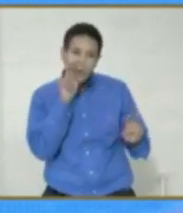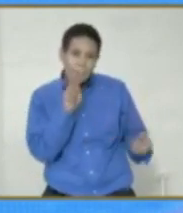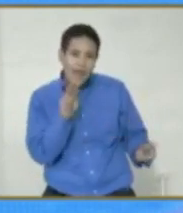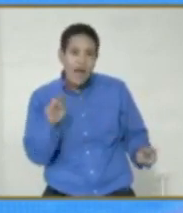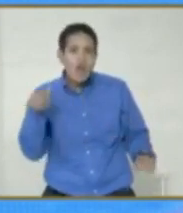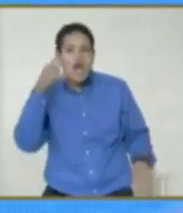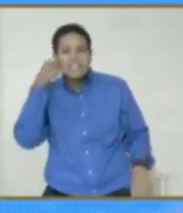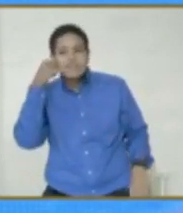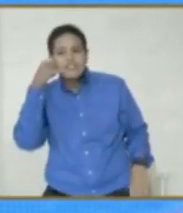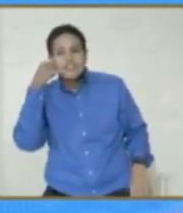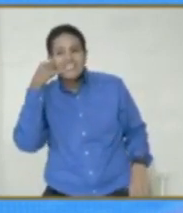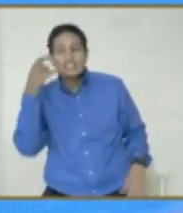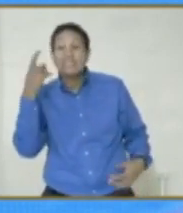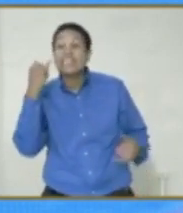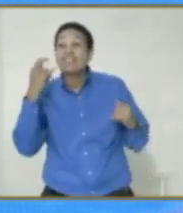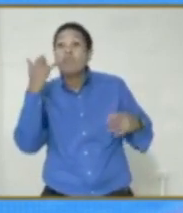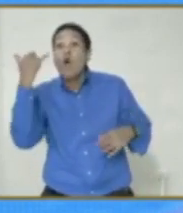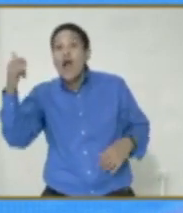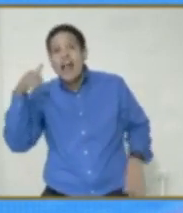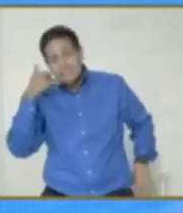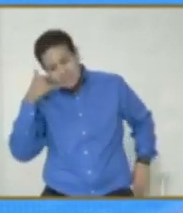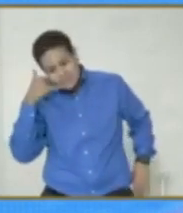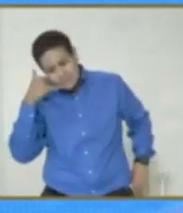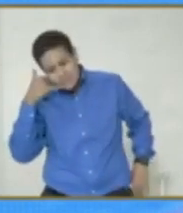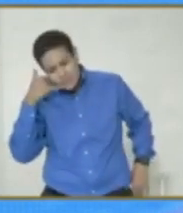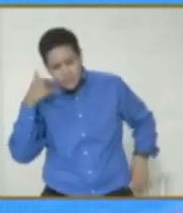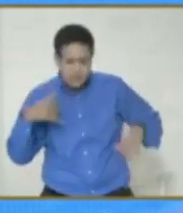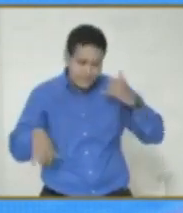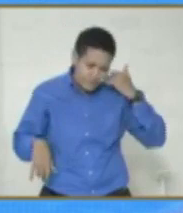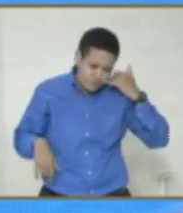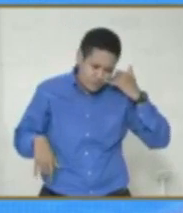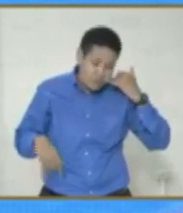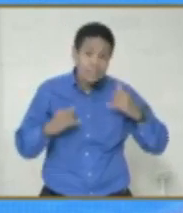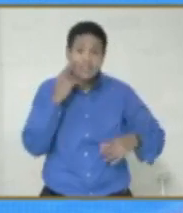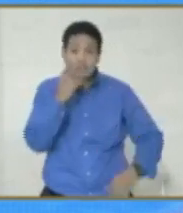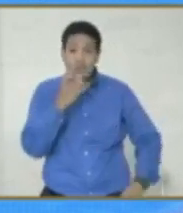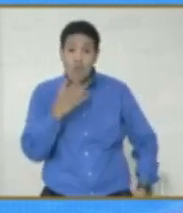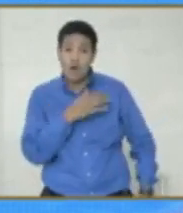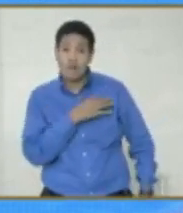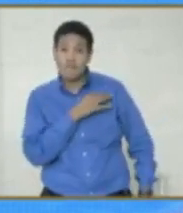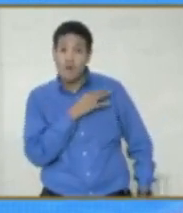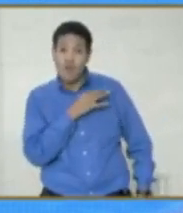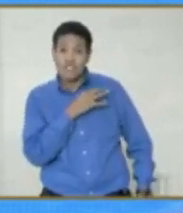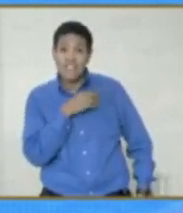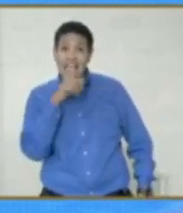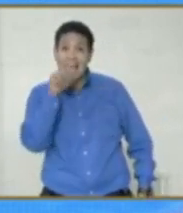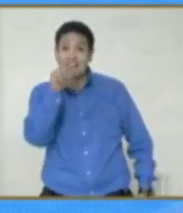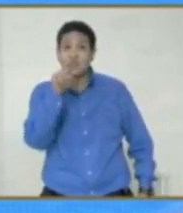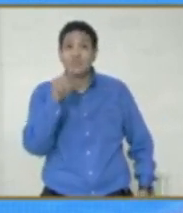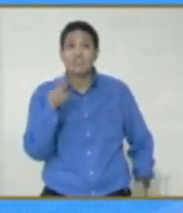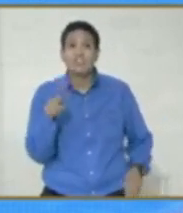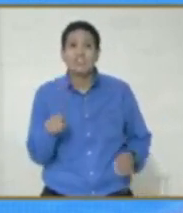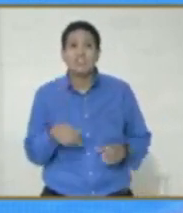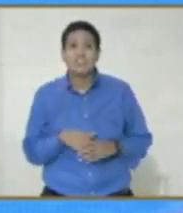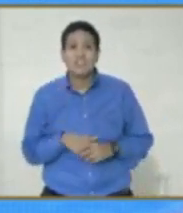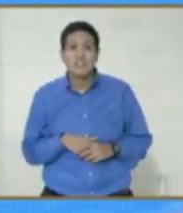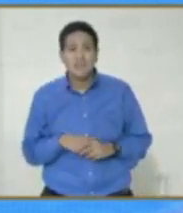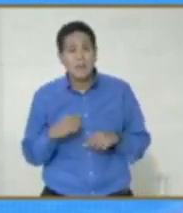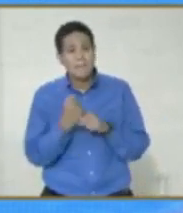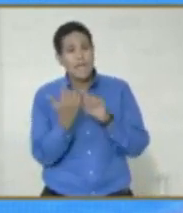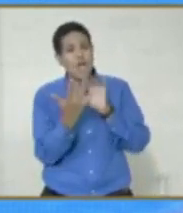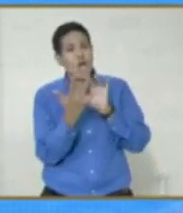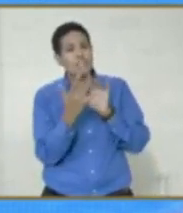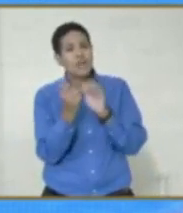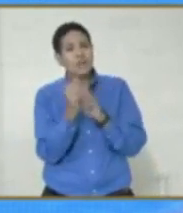call centers. So if it is that you wish to volunteer your efforts, can I ask you to just make contact